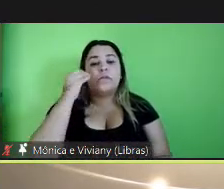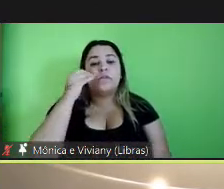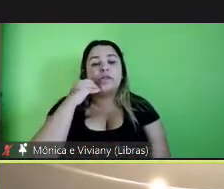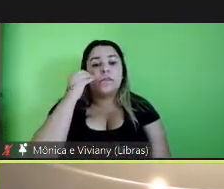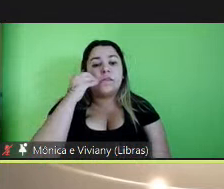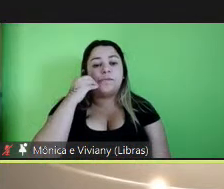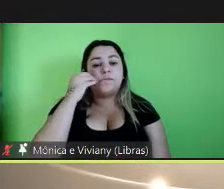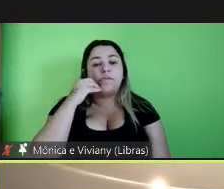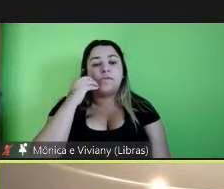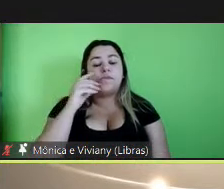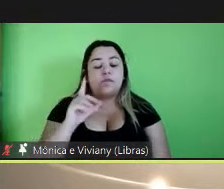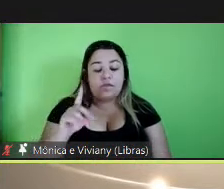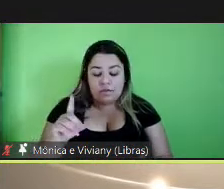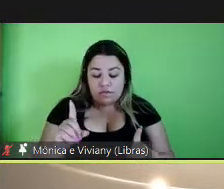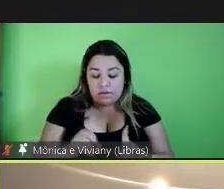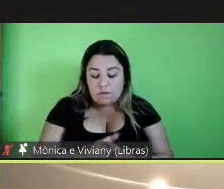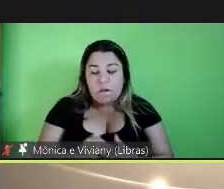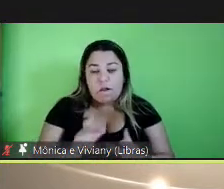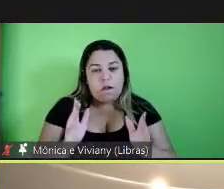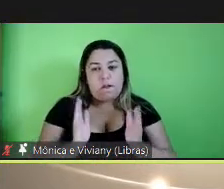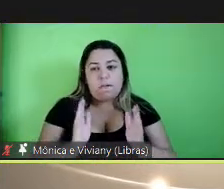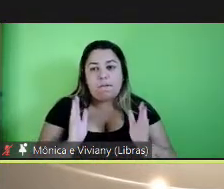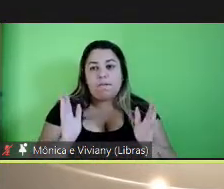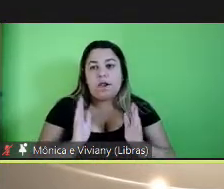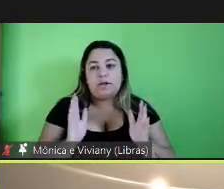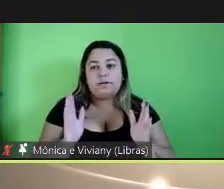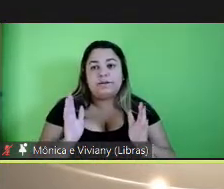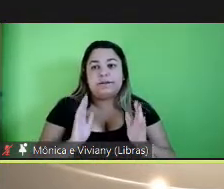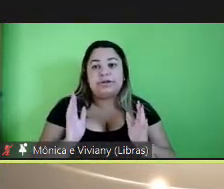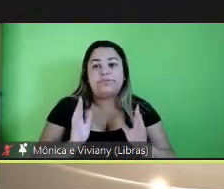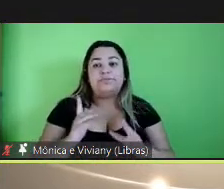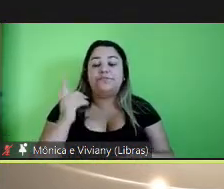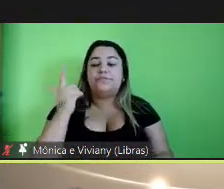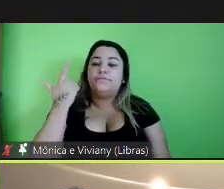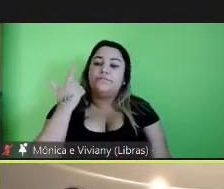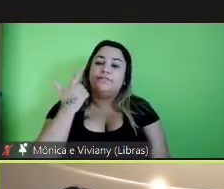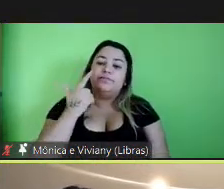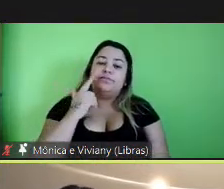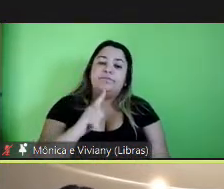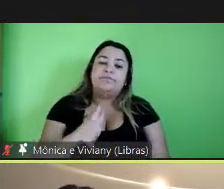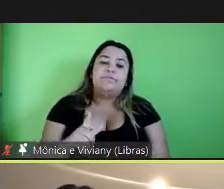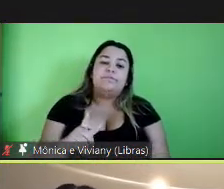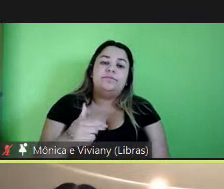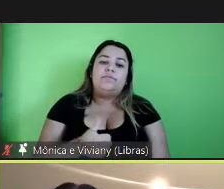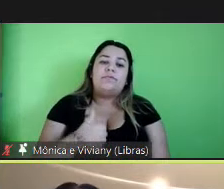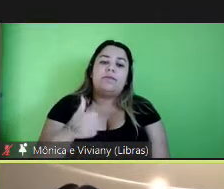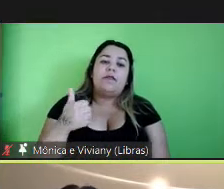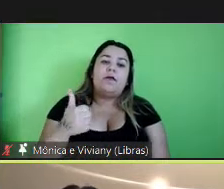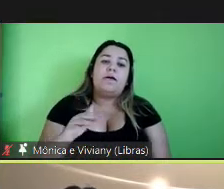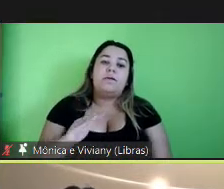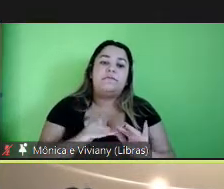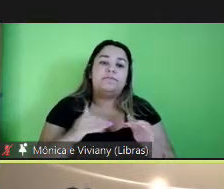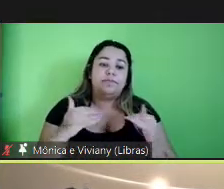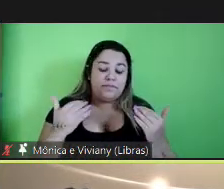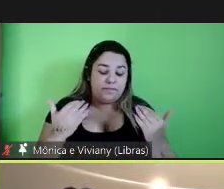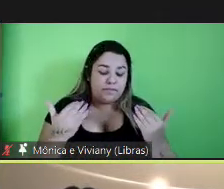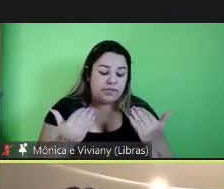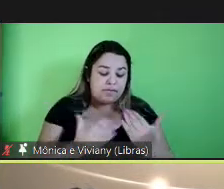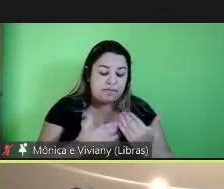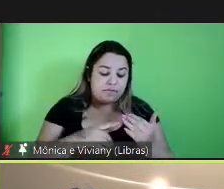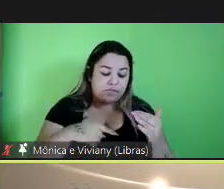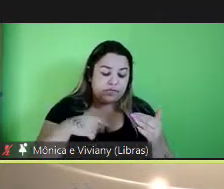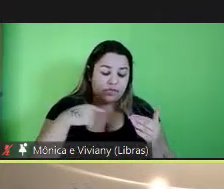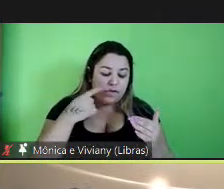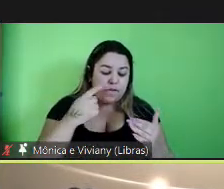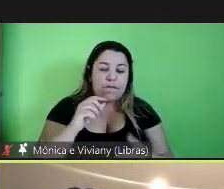much building the strong lasting relationships with communities as well, which I'll come on to in a later slide, in terms of the whole system